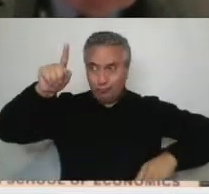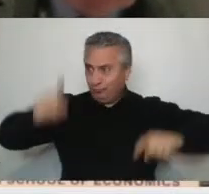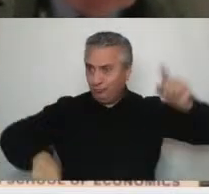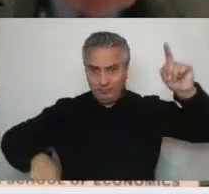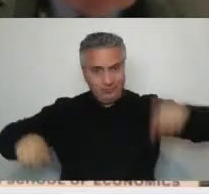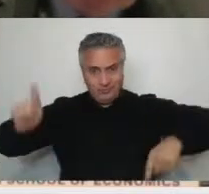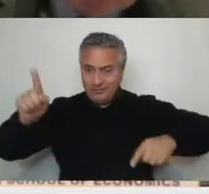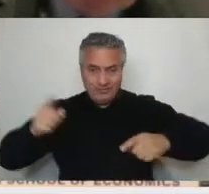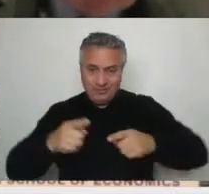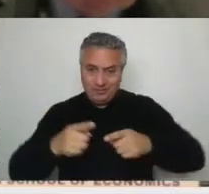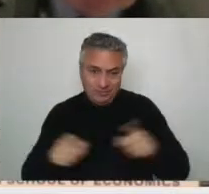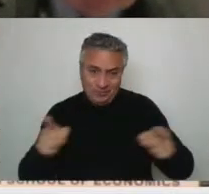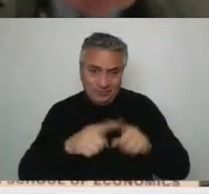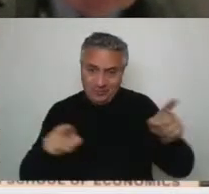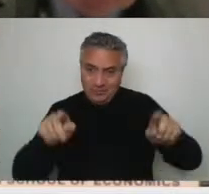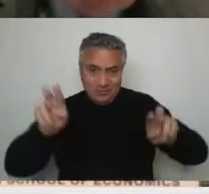said,